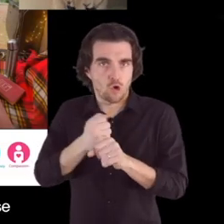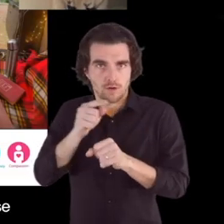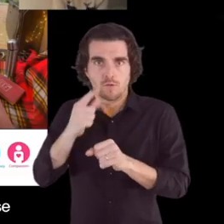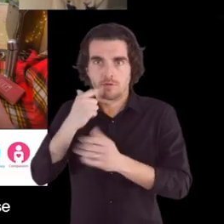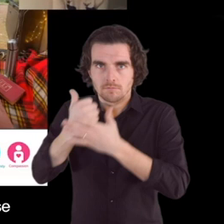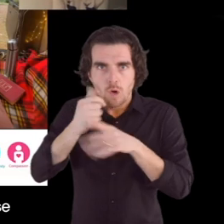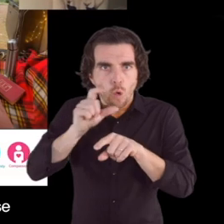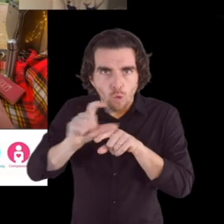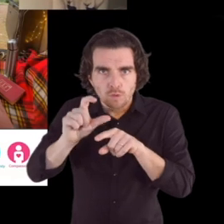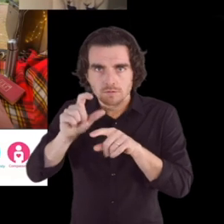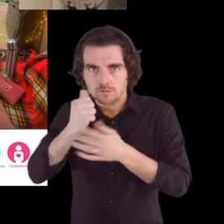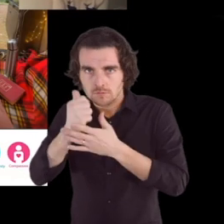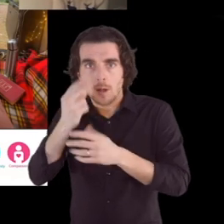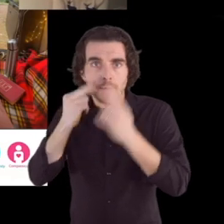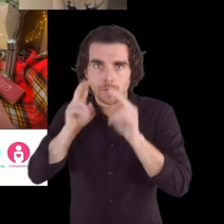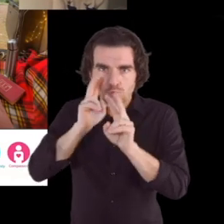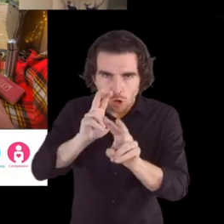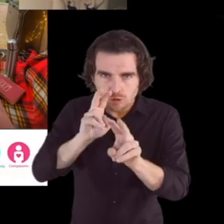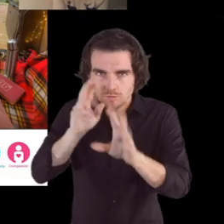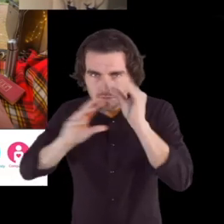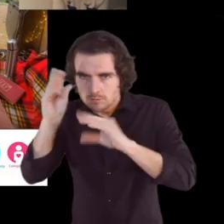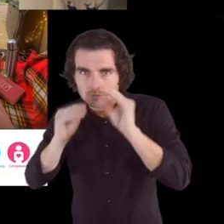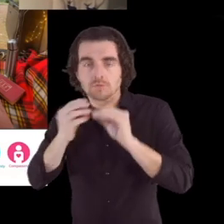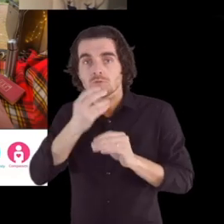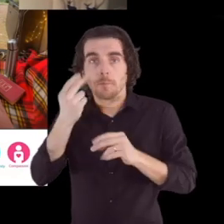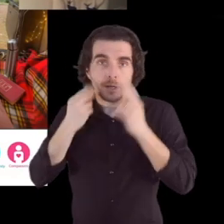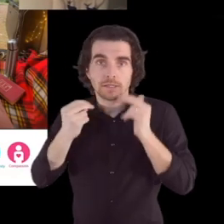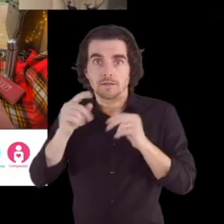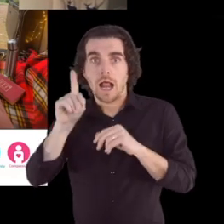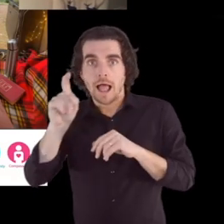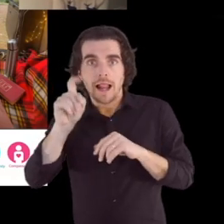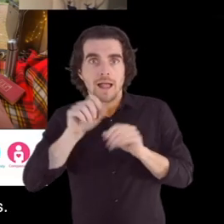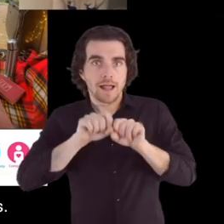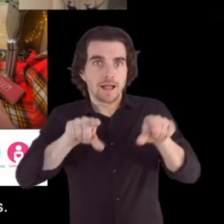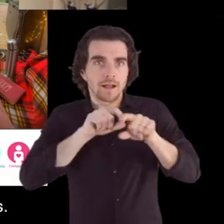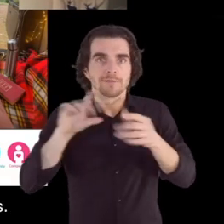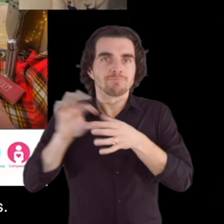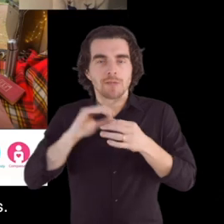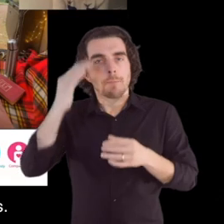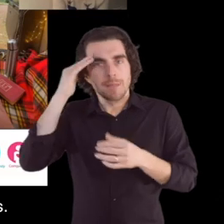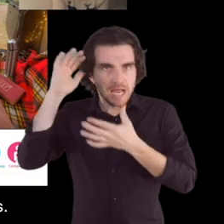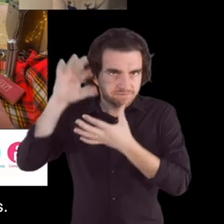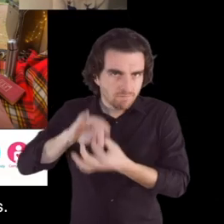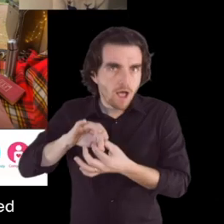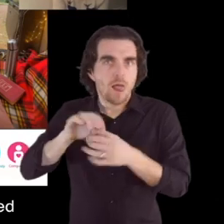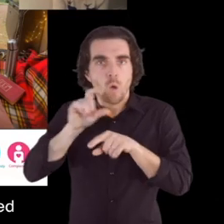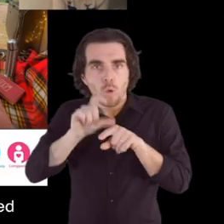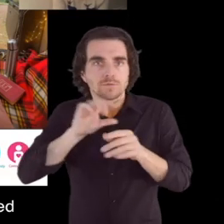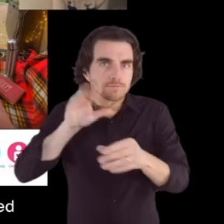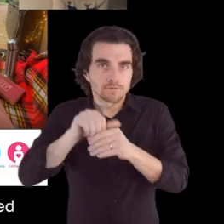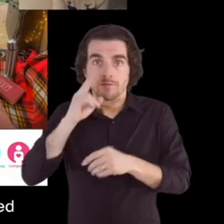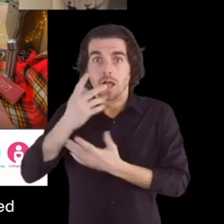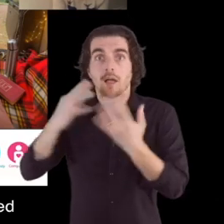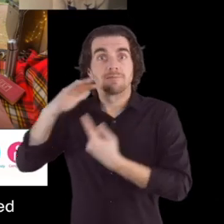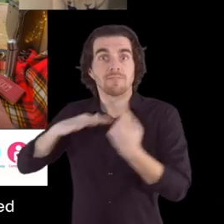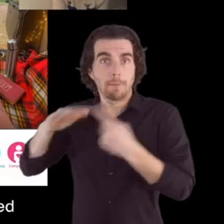was really, really helpful course that people could watch online. Other people were linking in with maybe lovely mindfulness classes. And also I know a lot